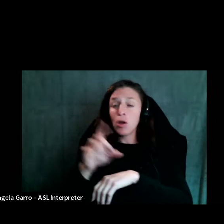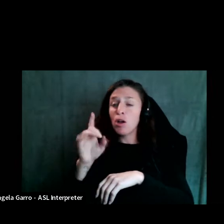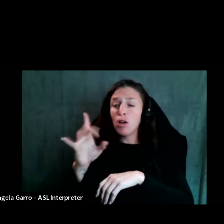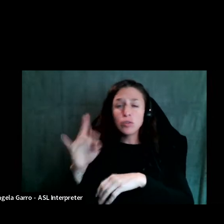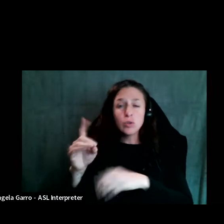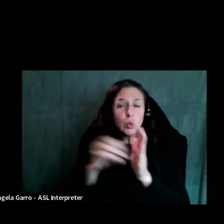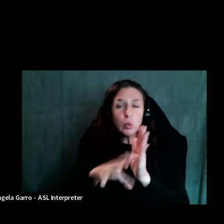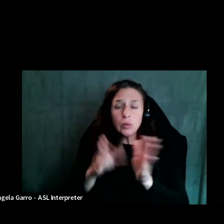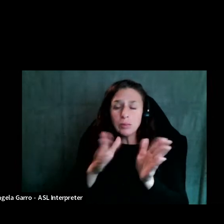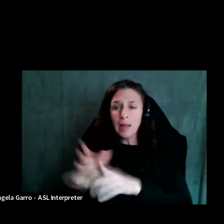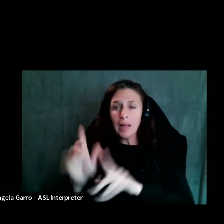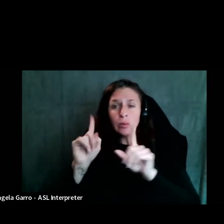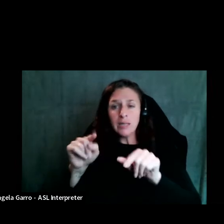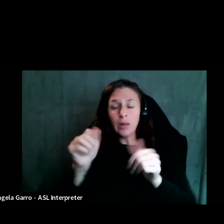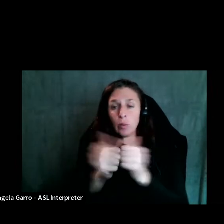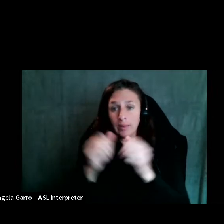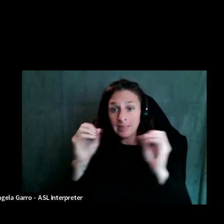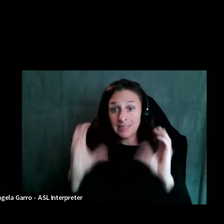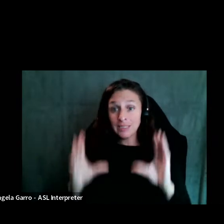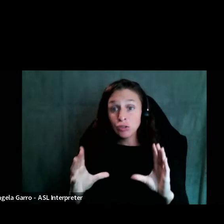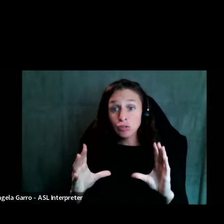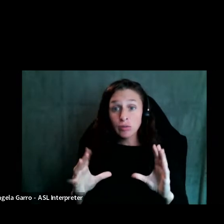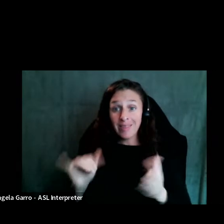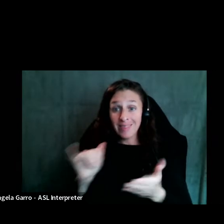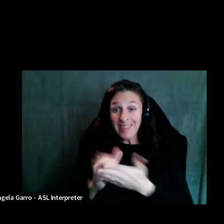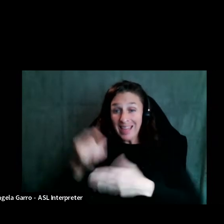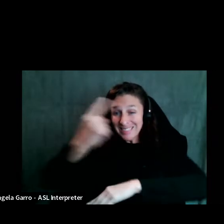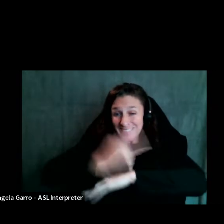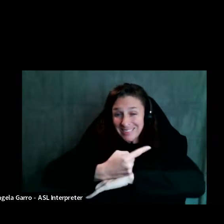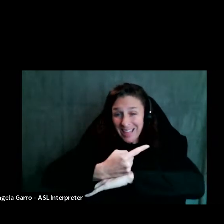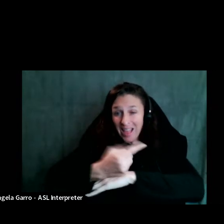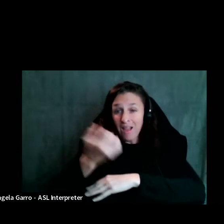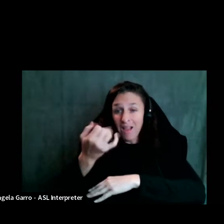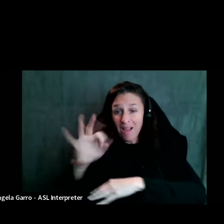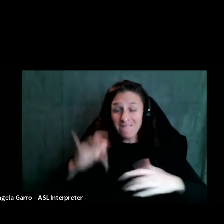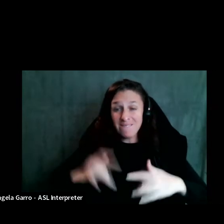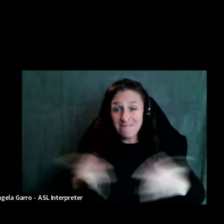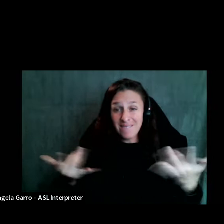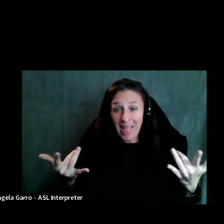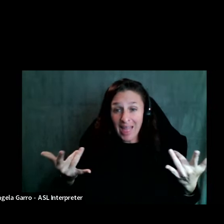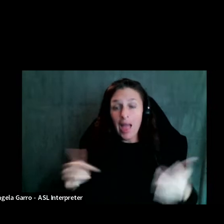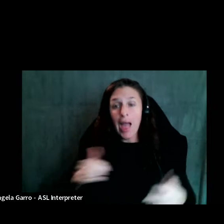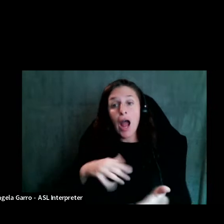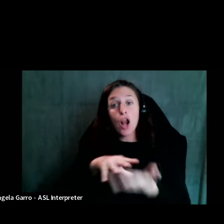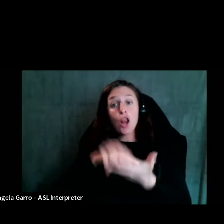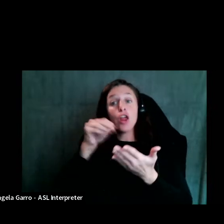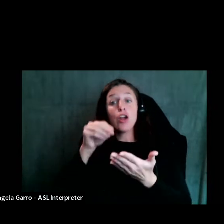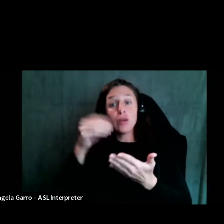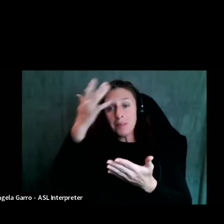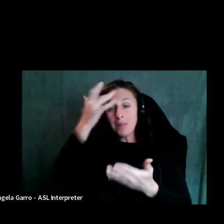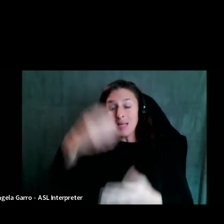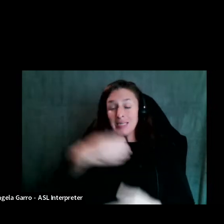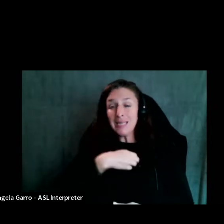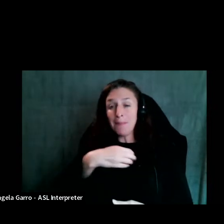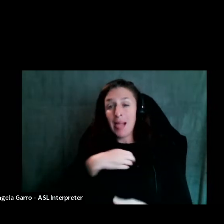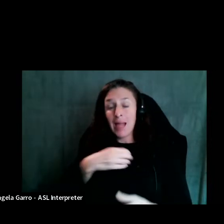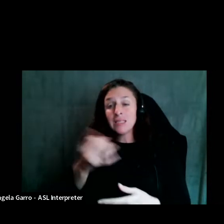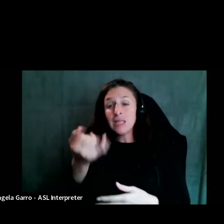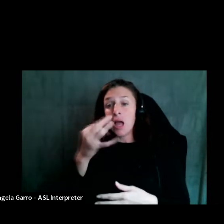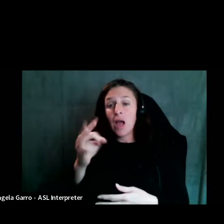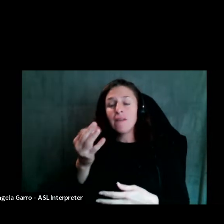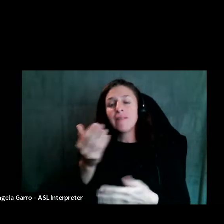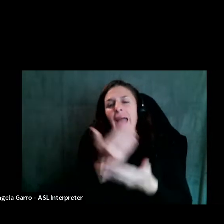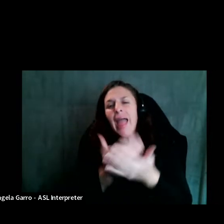with their teachers. The day of the event, I learned that due to complaints from a handful of parents